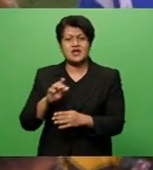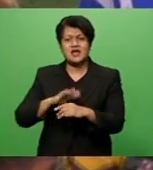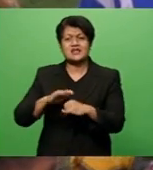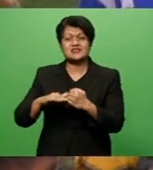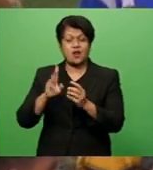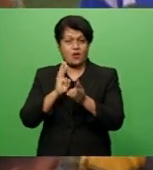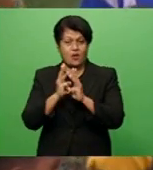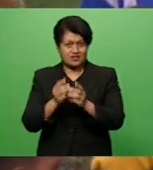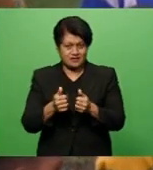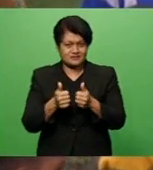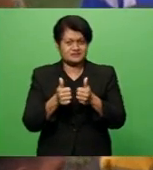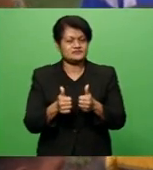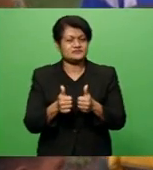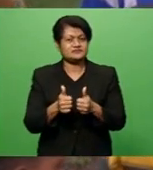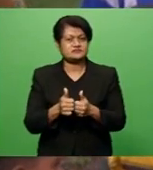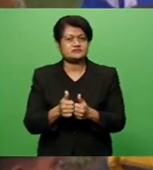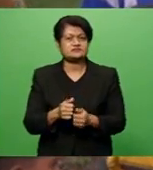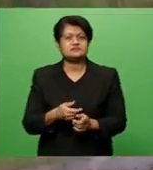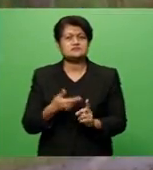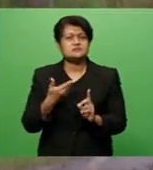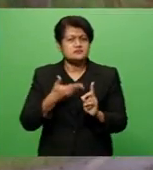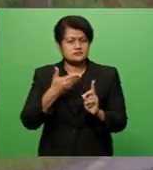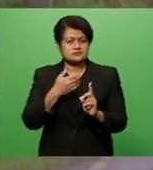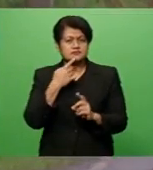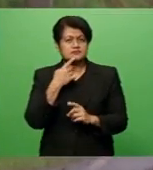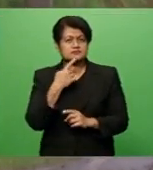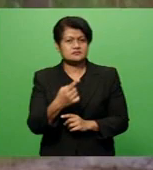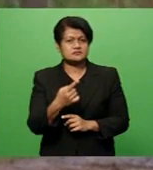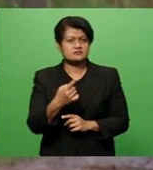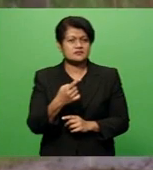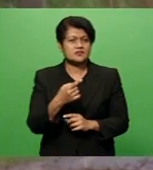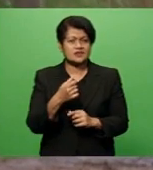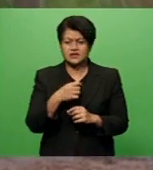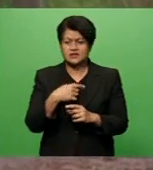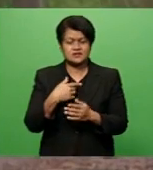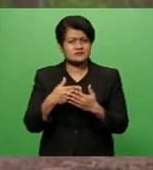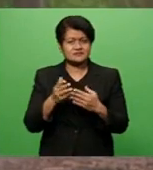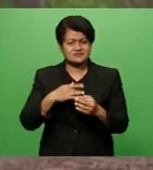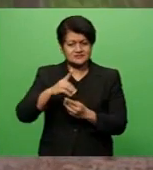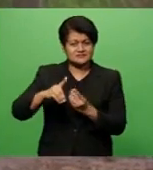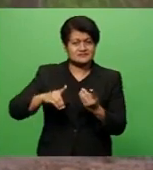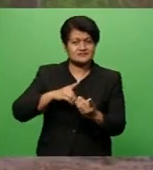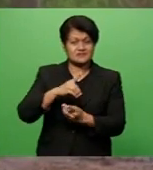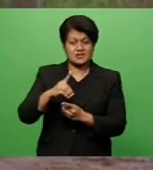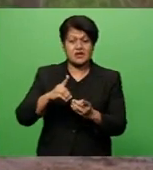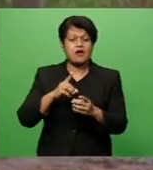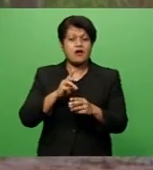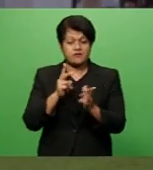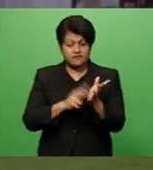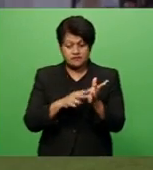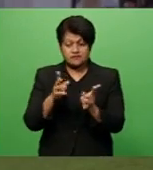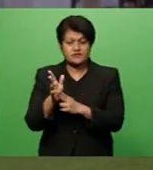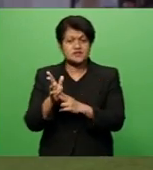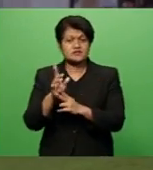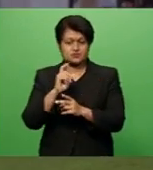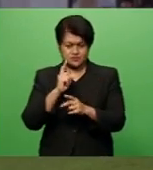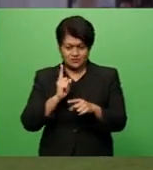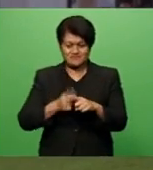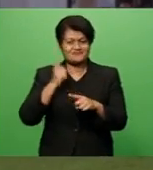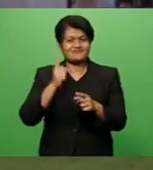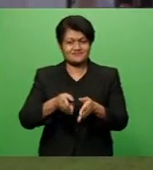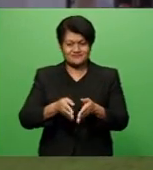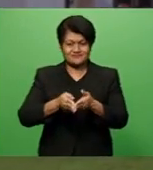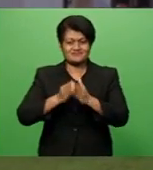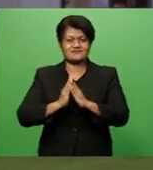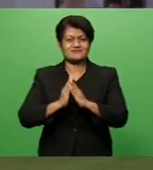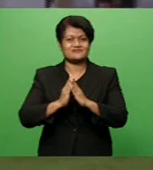Tombu villager Mareka Nakidhumbula says following any disaster, the villagers react quickly to rebuild and rehabilitate, which